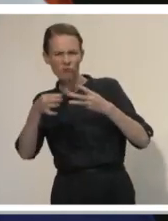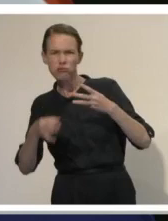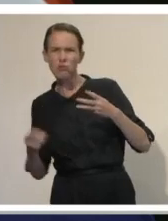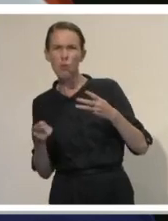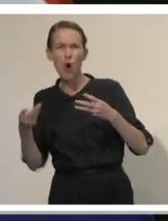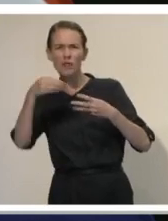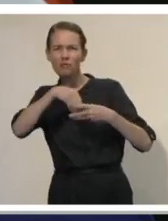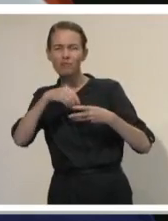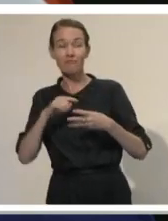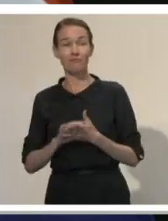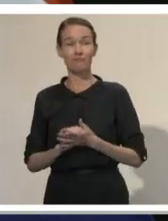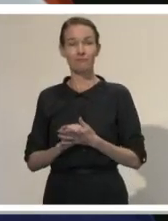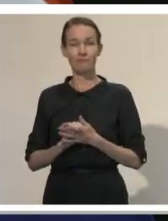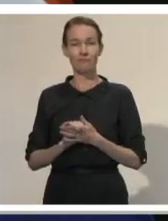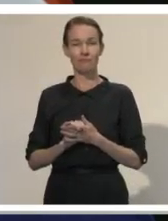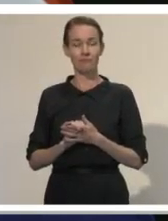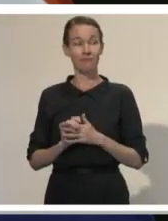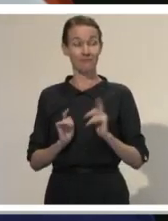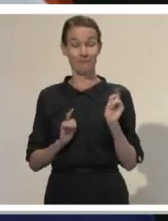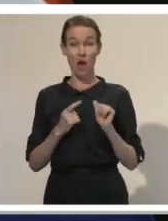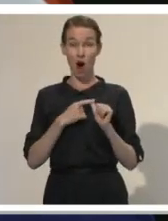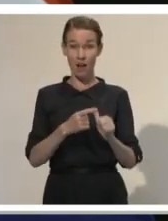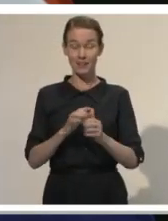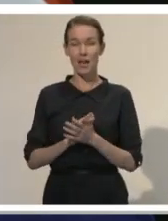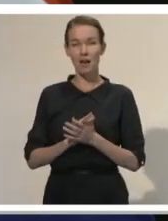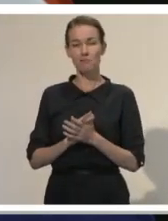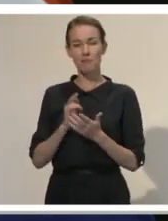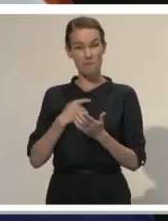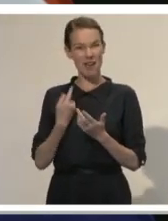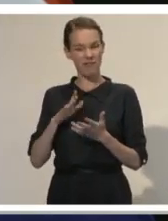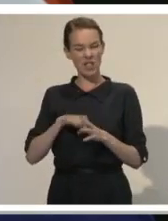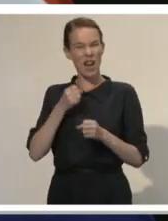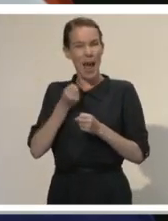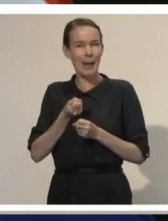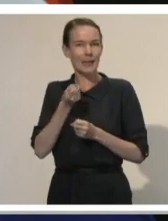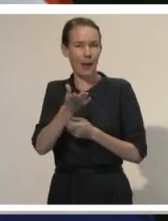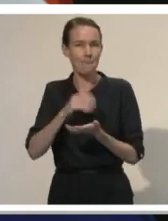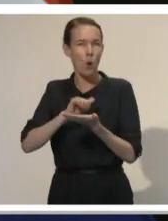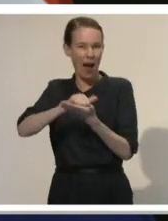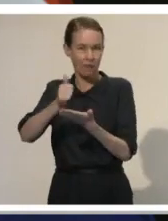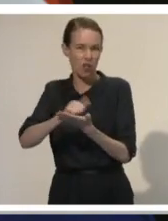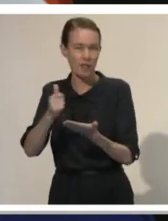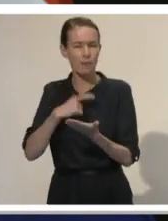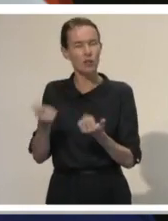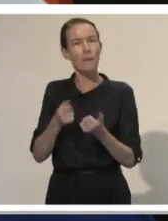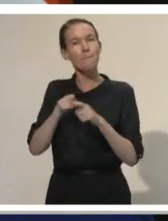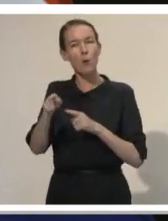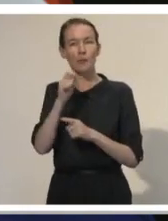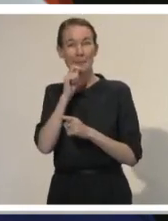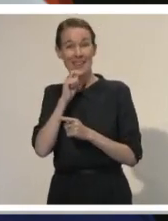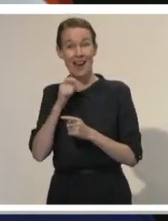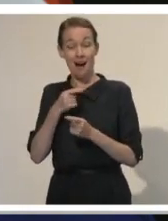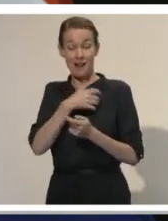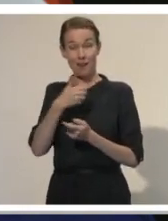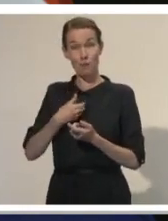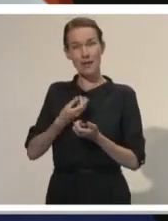I've chosen that one because that came through as a rich vein through almost all companies that have had government spending. There's